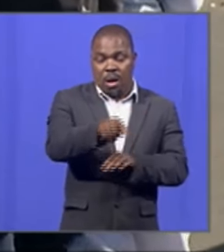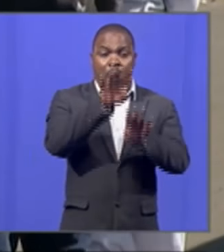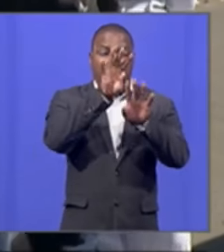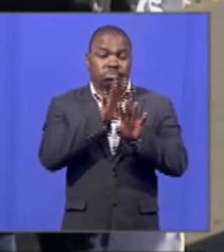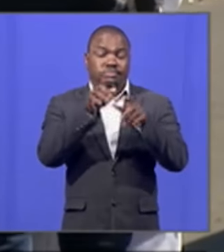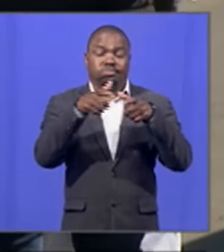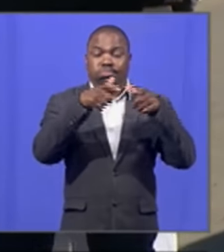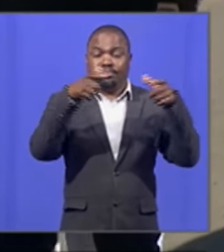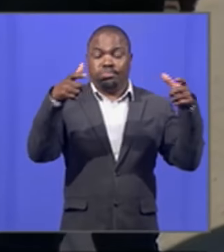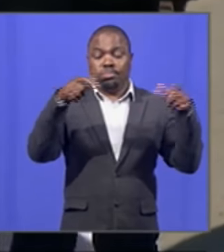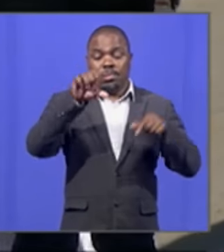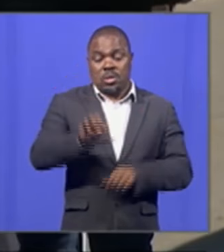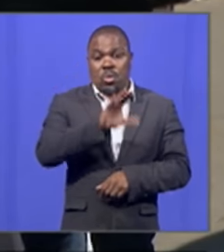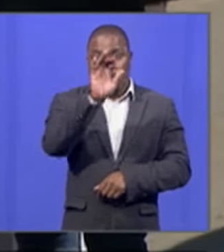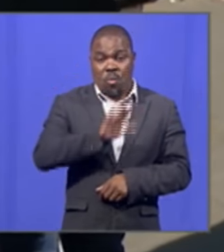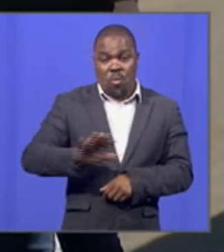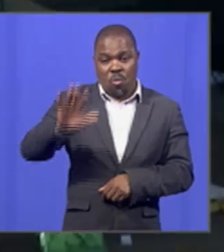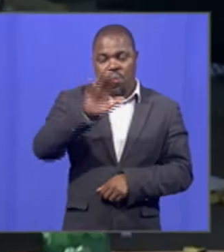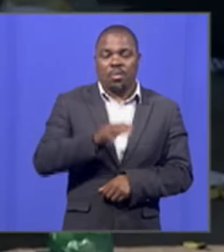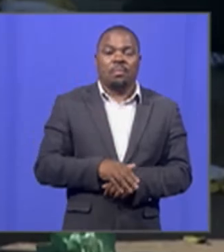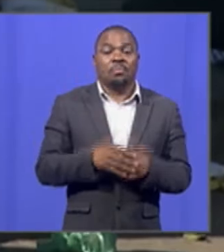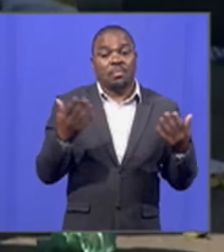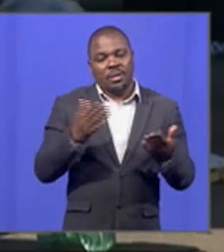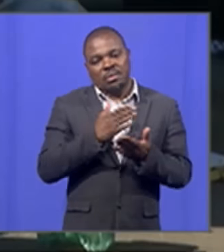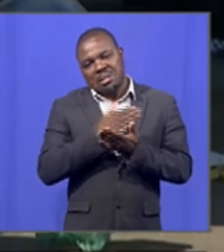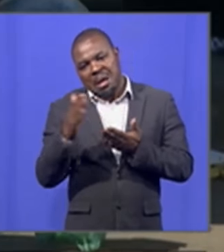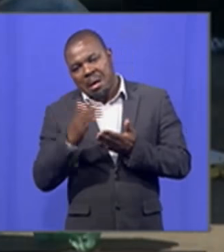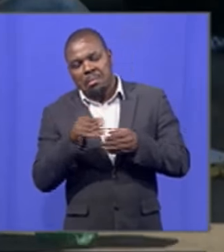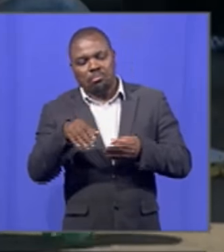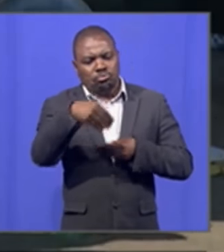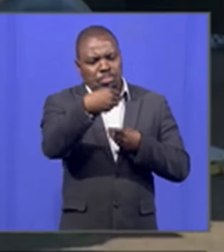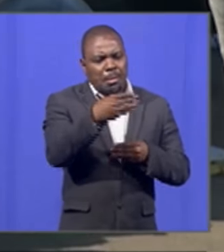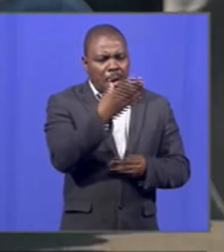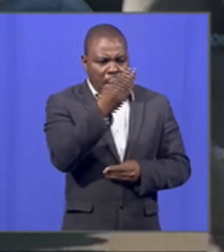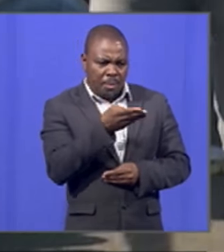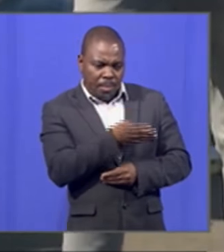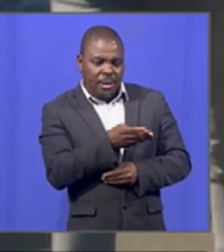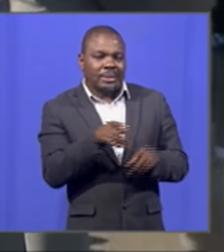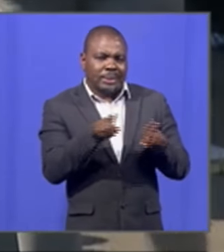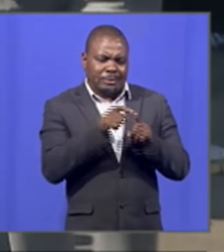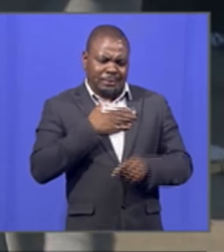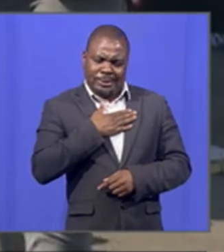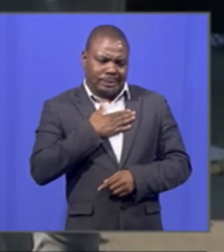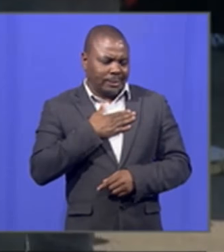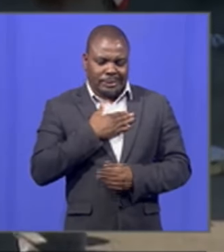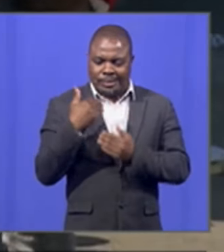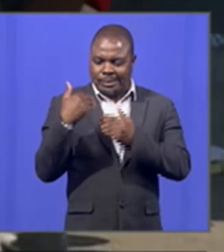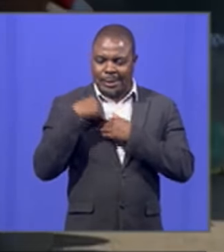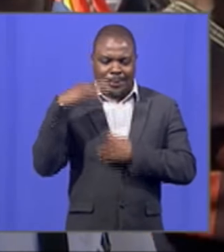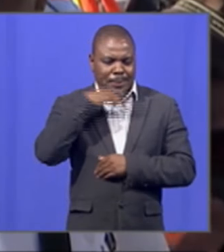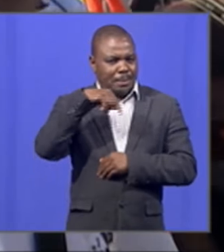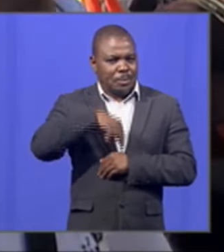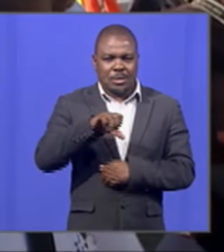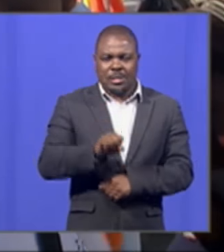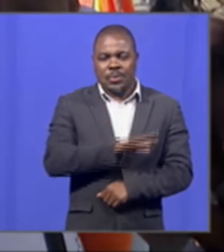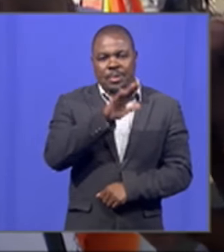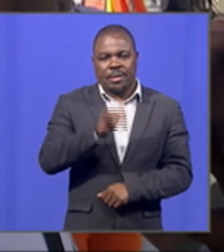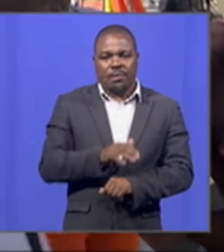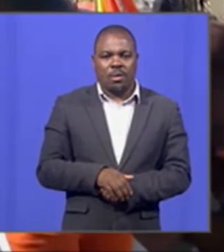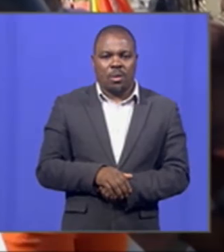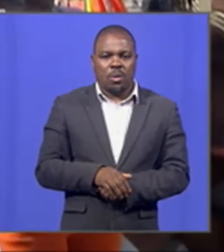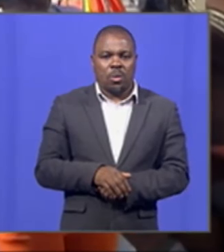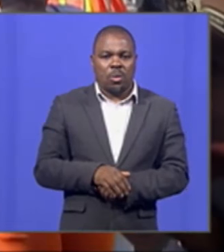kgatlhanong le baditšhaba ba ba seng mo molaong, bangwe ba ba nang le ditlankana tse di maleba ba re le bone ba ikutlwa ba sa sireletsega. When these people,